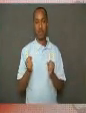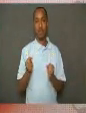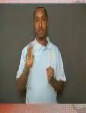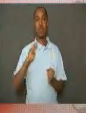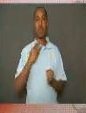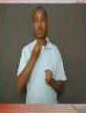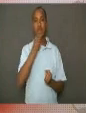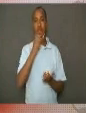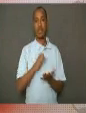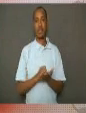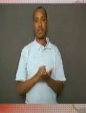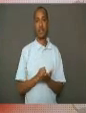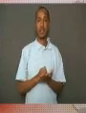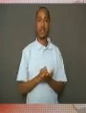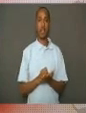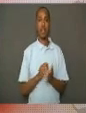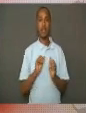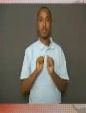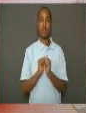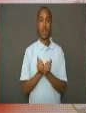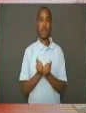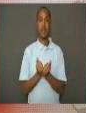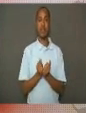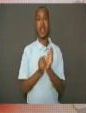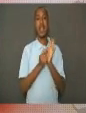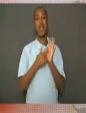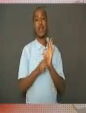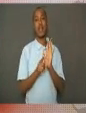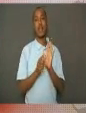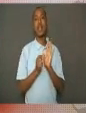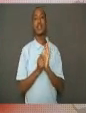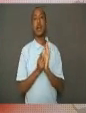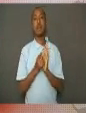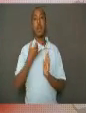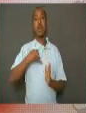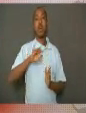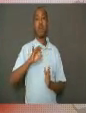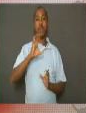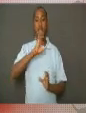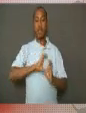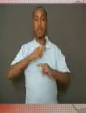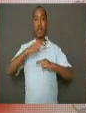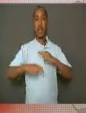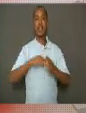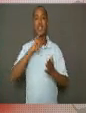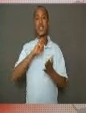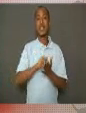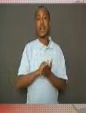Baking bread is a clear example of a chemical reaction